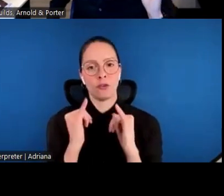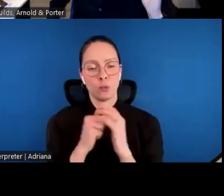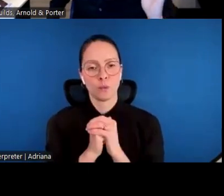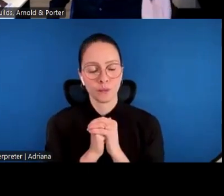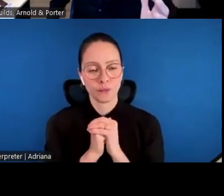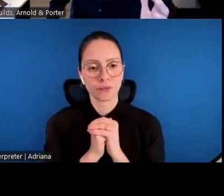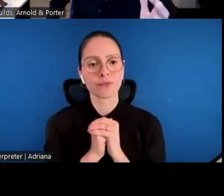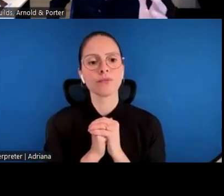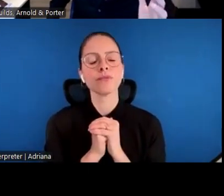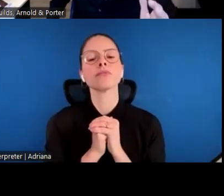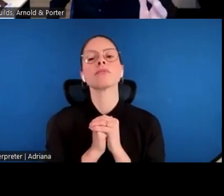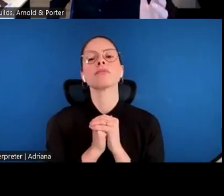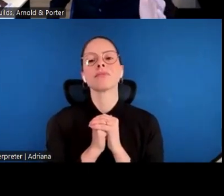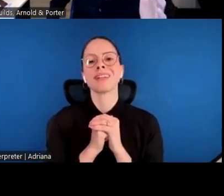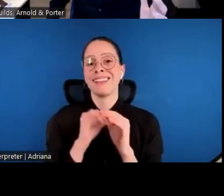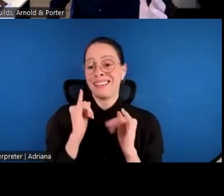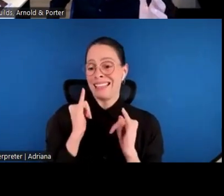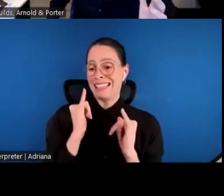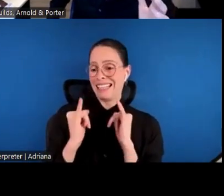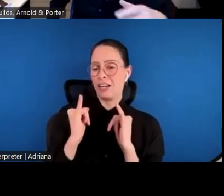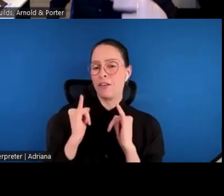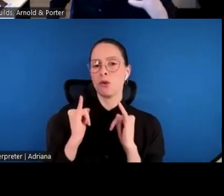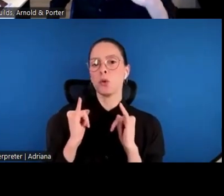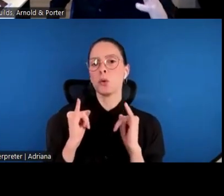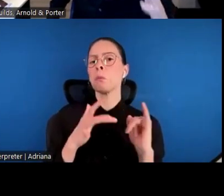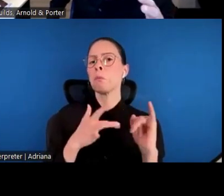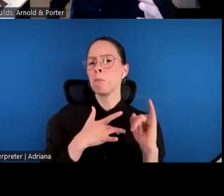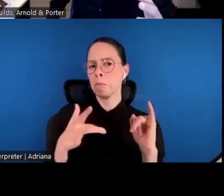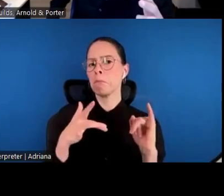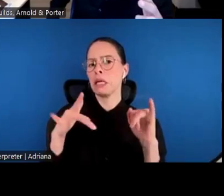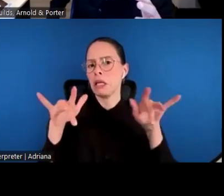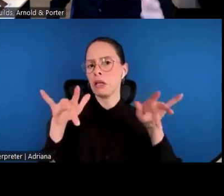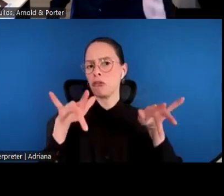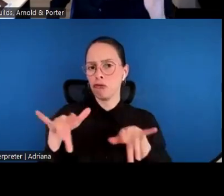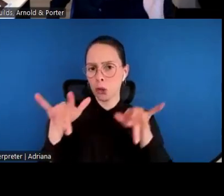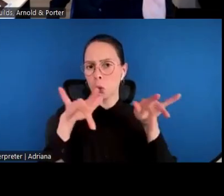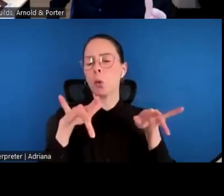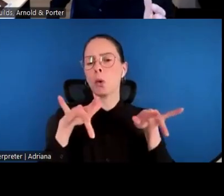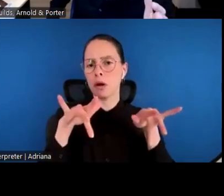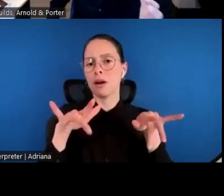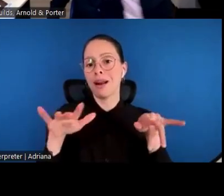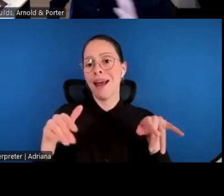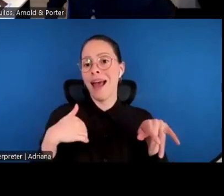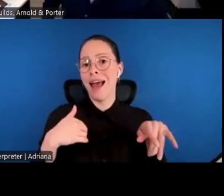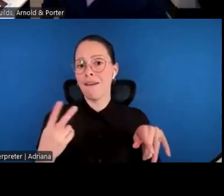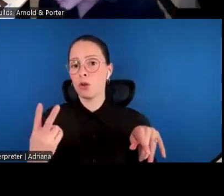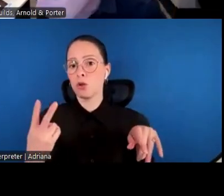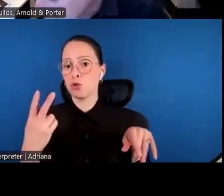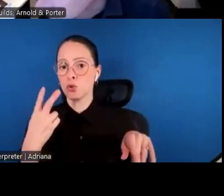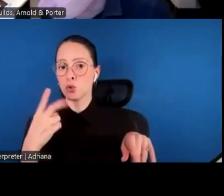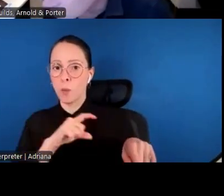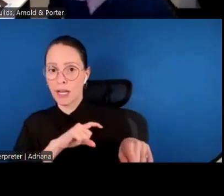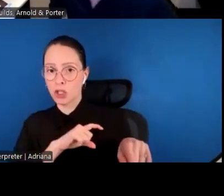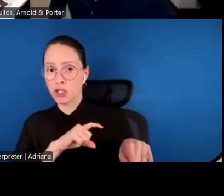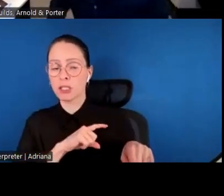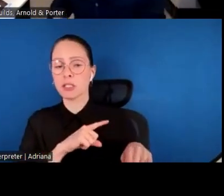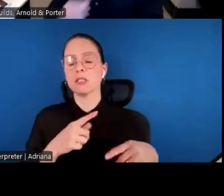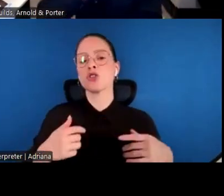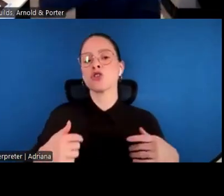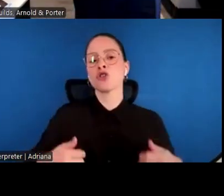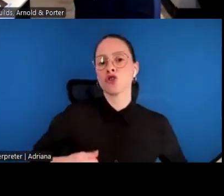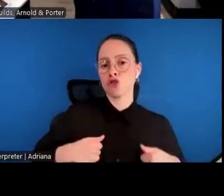is generally recorded. So you'll have two agents and the survivor. Ideally, you will